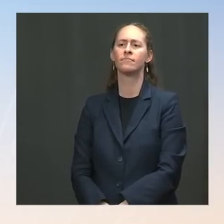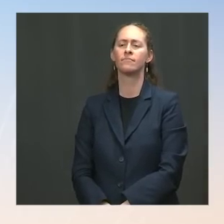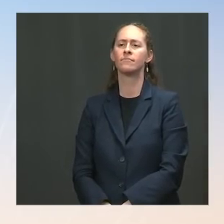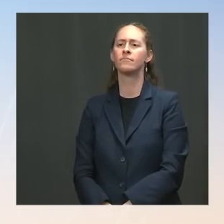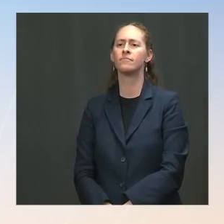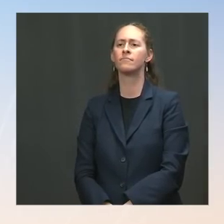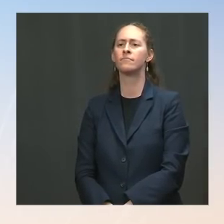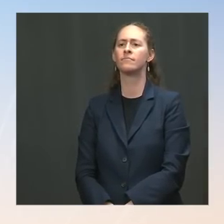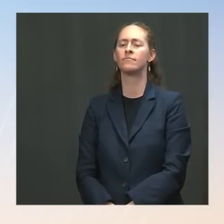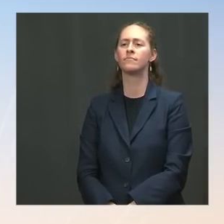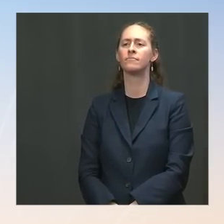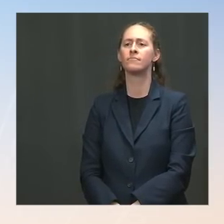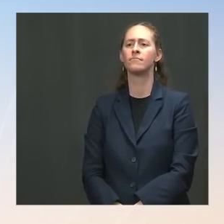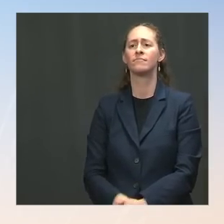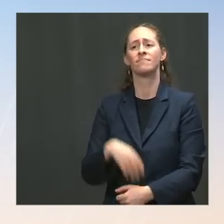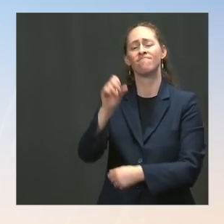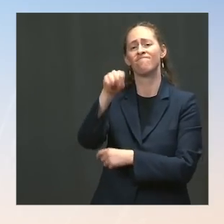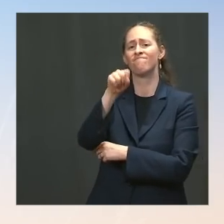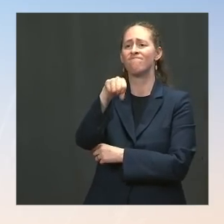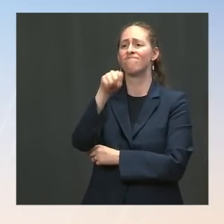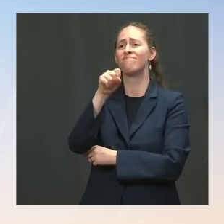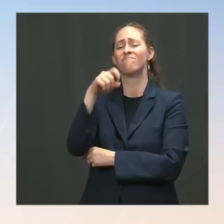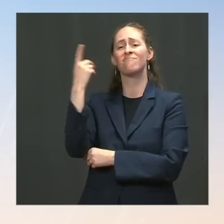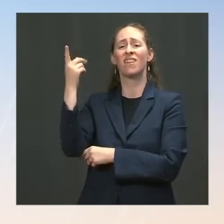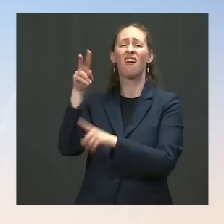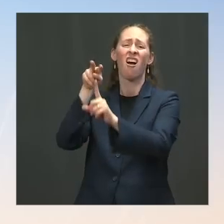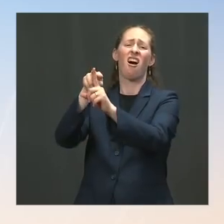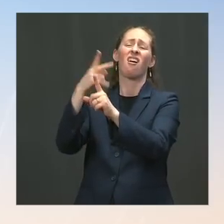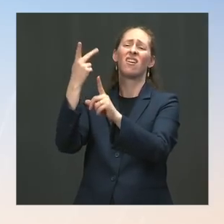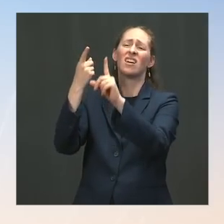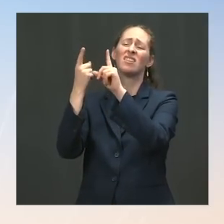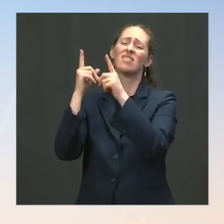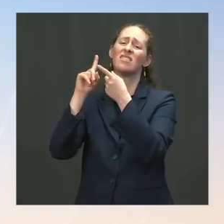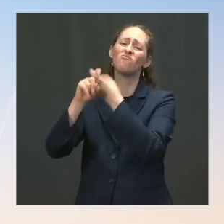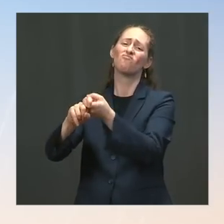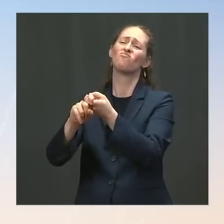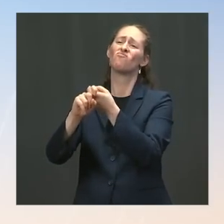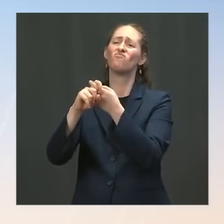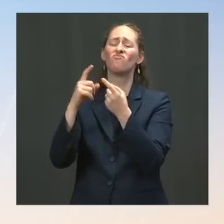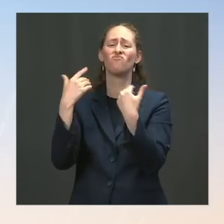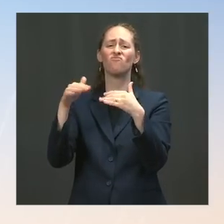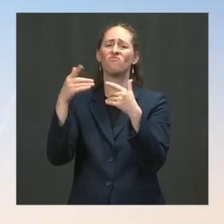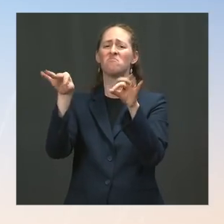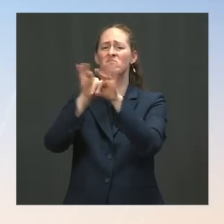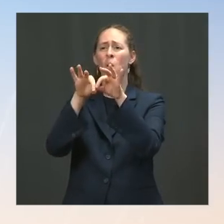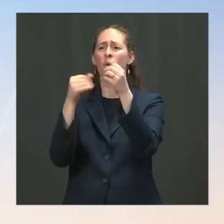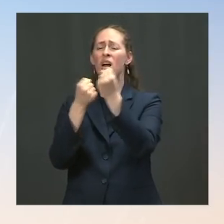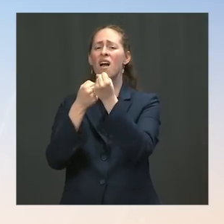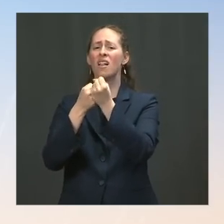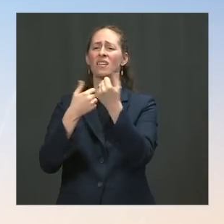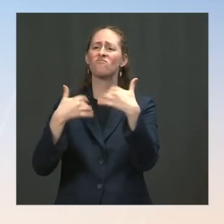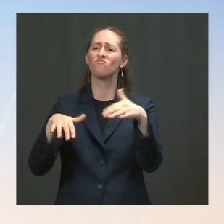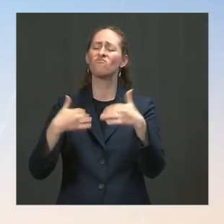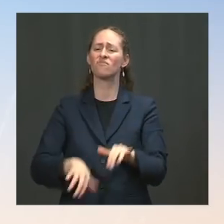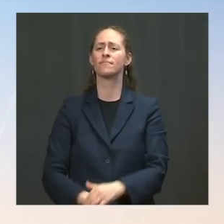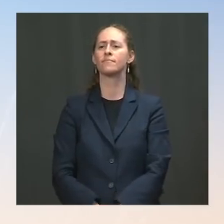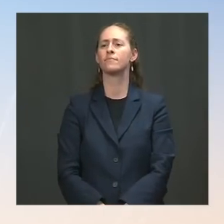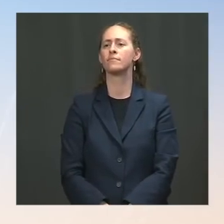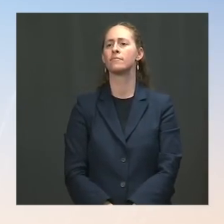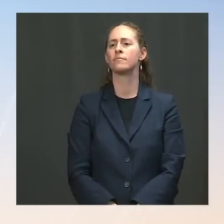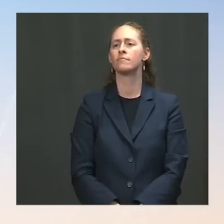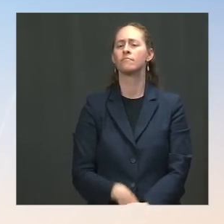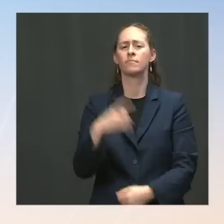considered a friend. He considered an ally in the fight for worker rights, for collective bargaining, and I think as you all have seen who